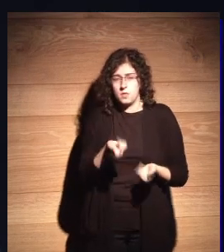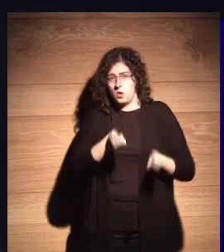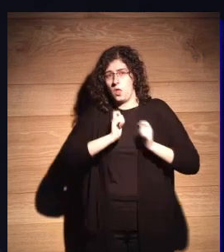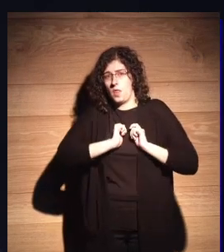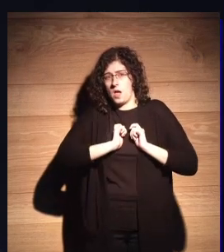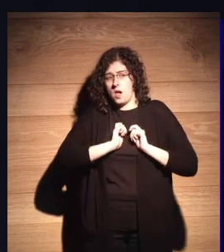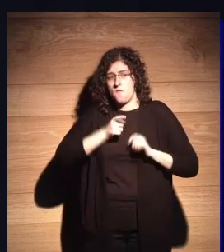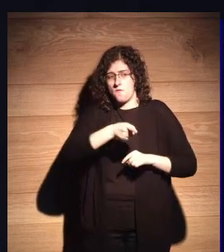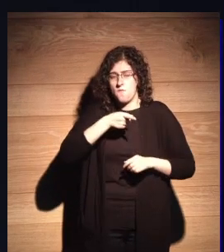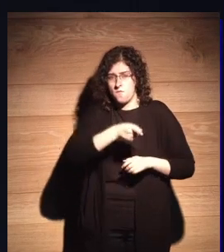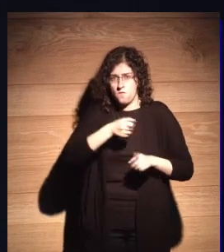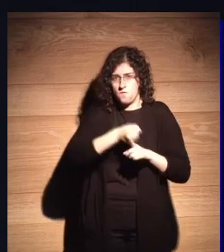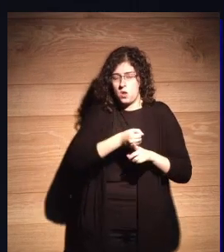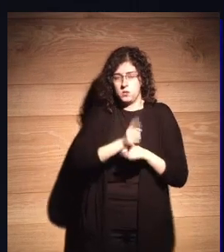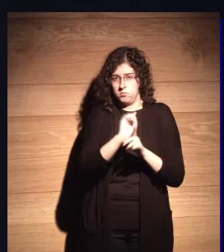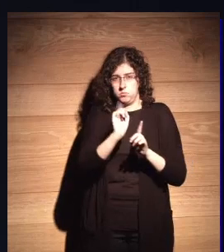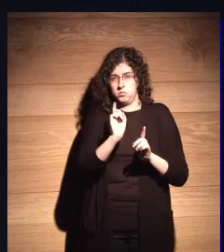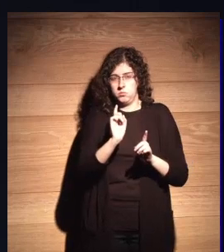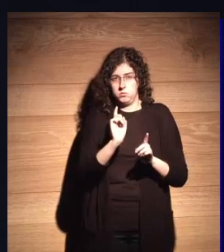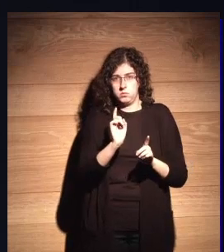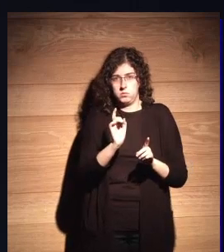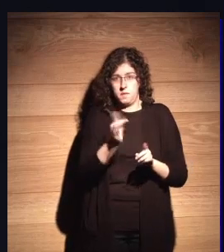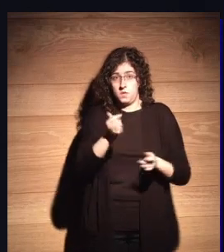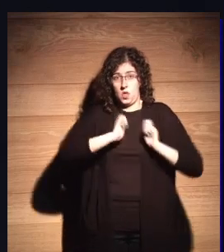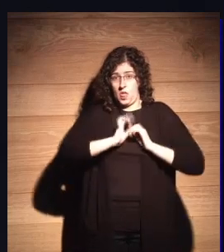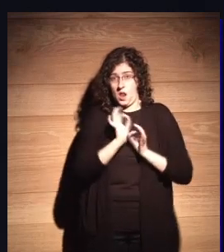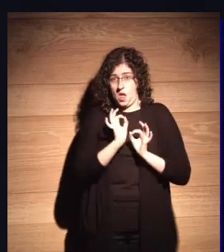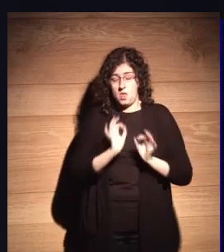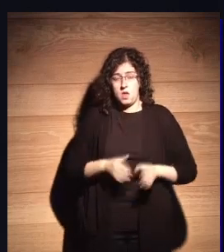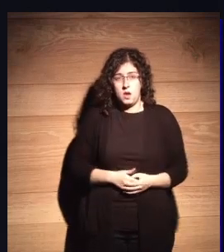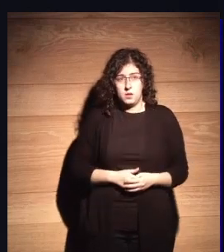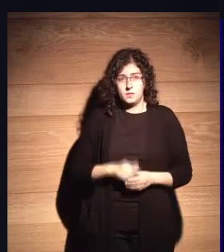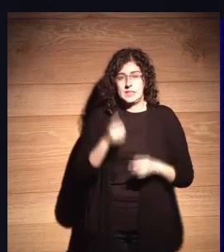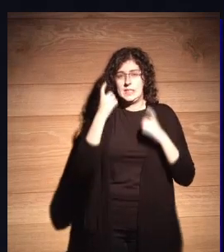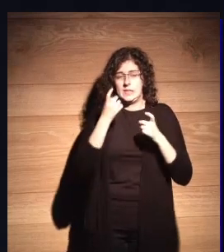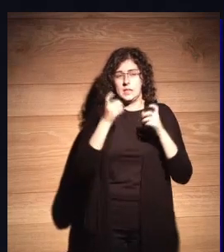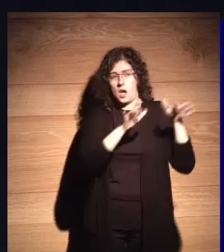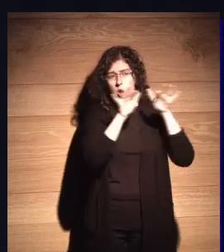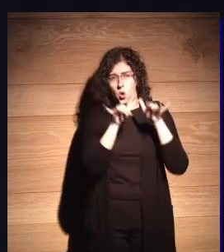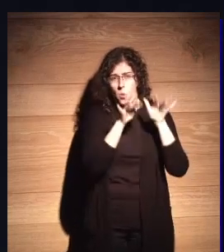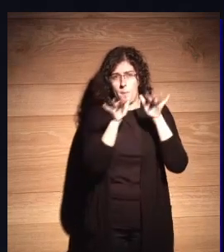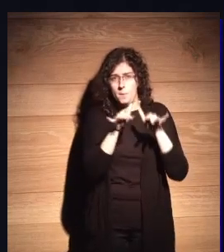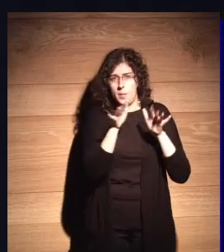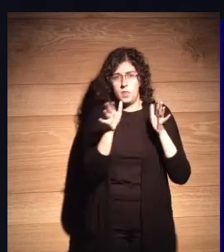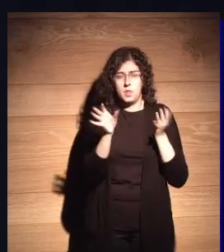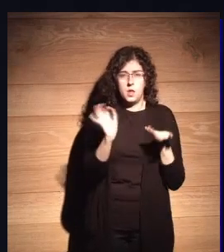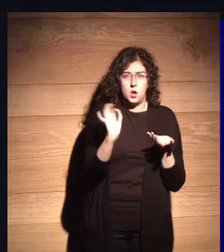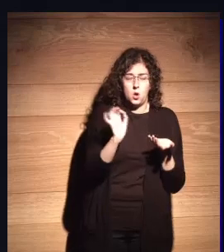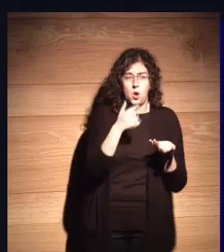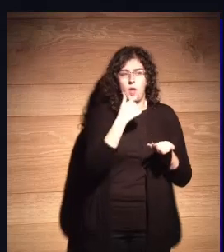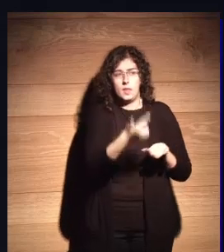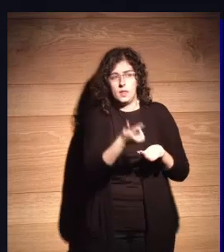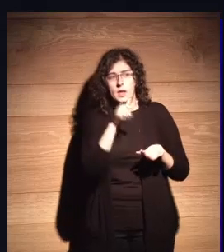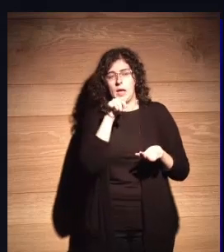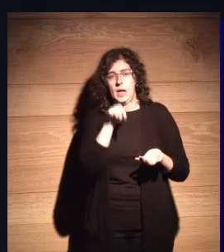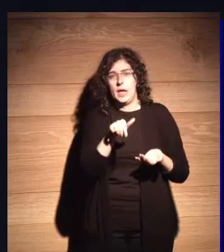and to try and I think I'll try and convince somebody that this is going to be